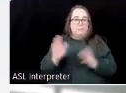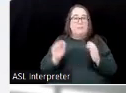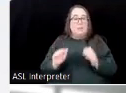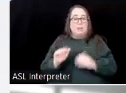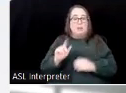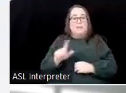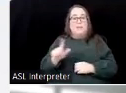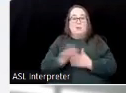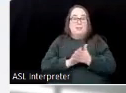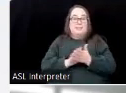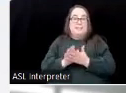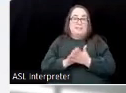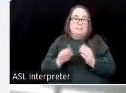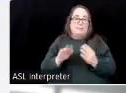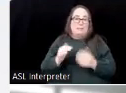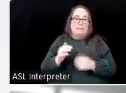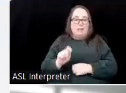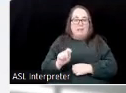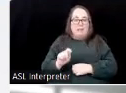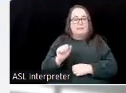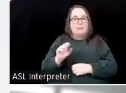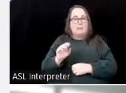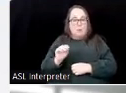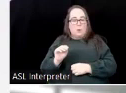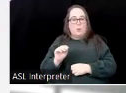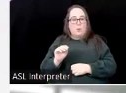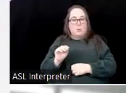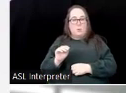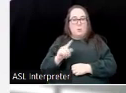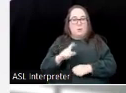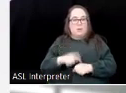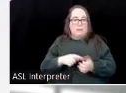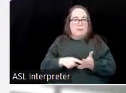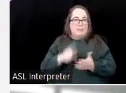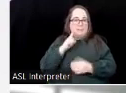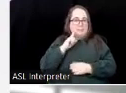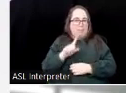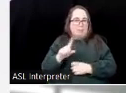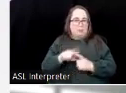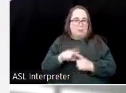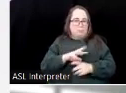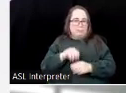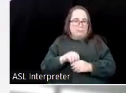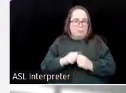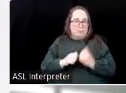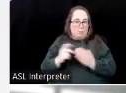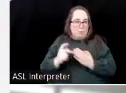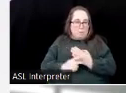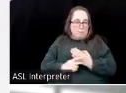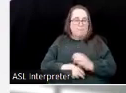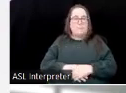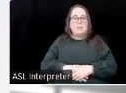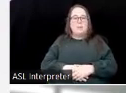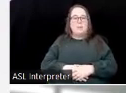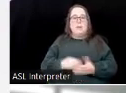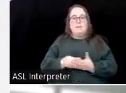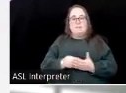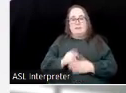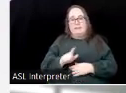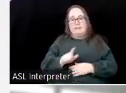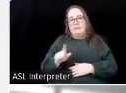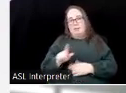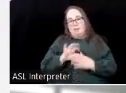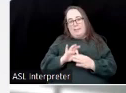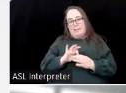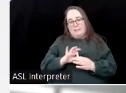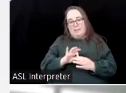incentives, providing grants so that one-time payments to landlords to participate in the program, and funding landlord